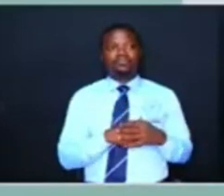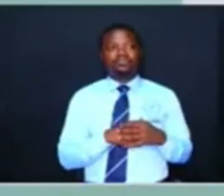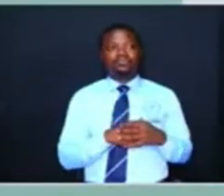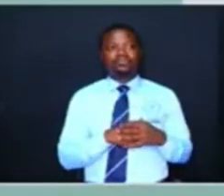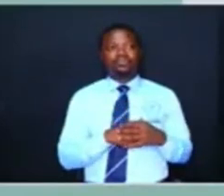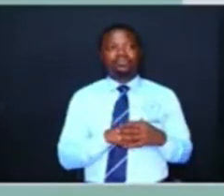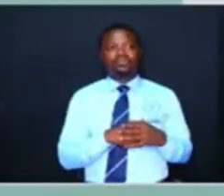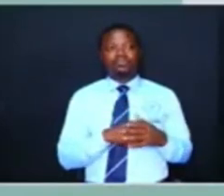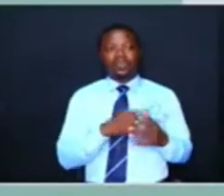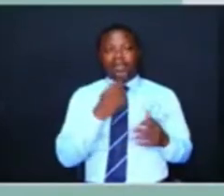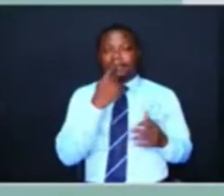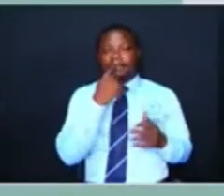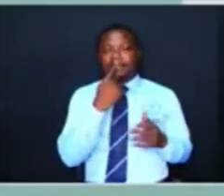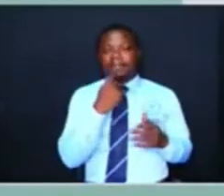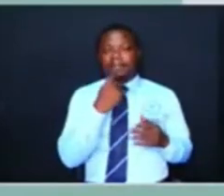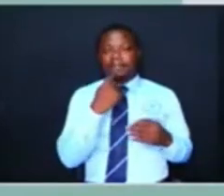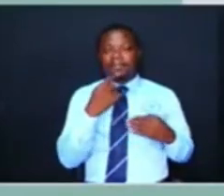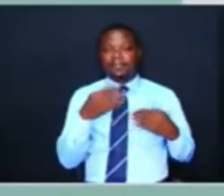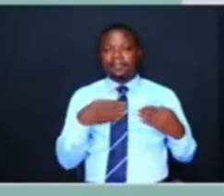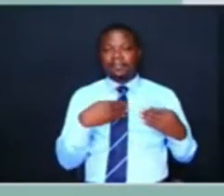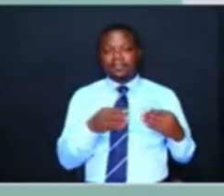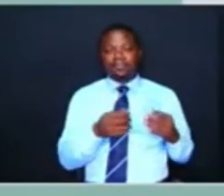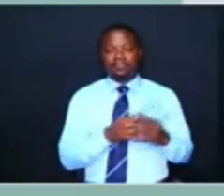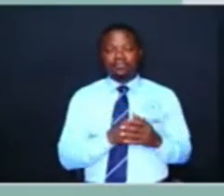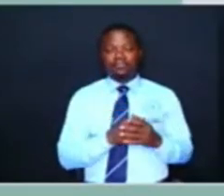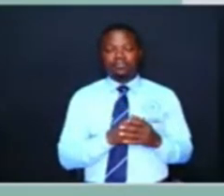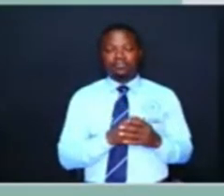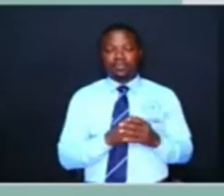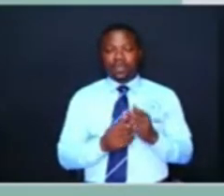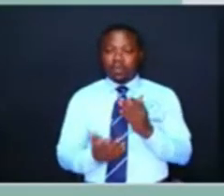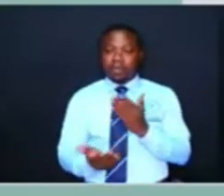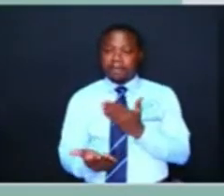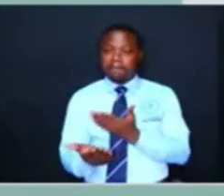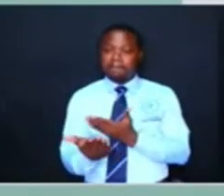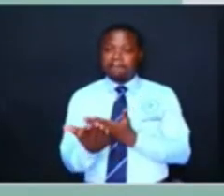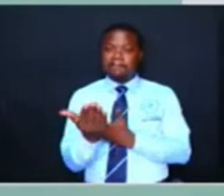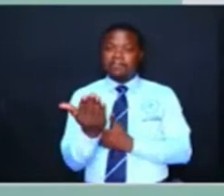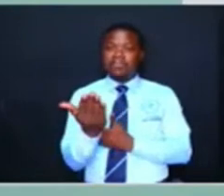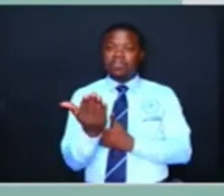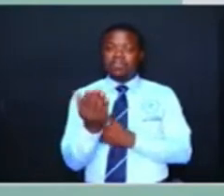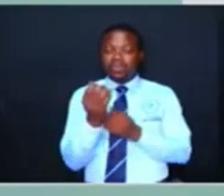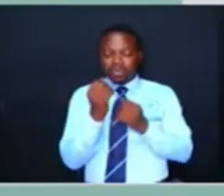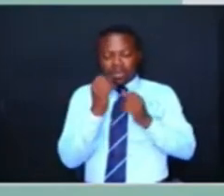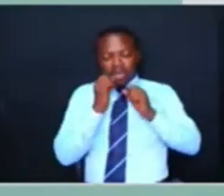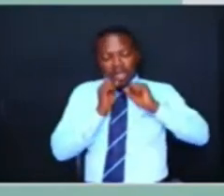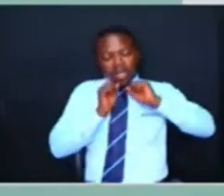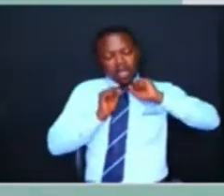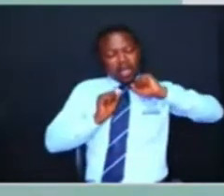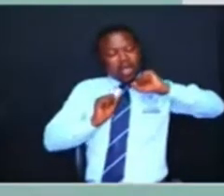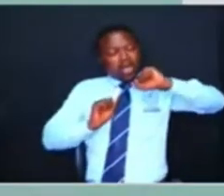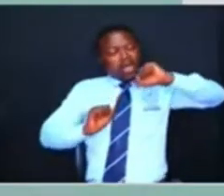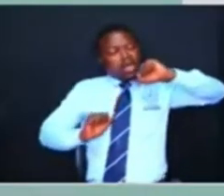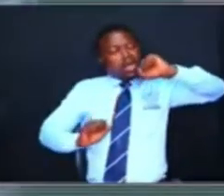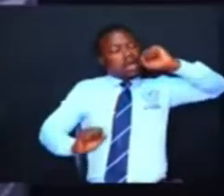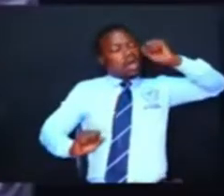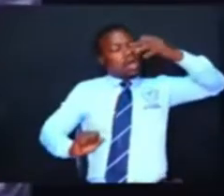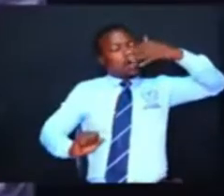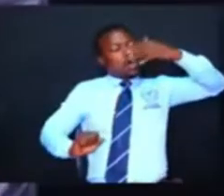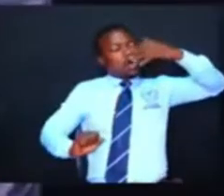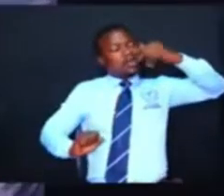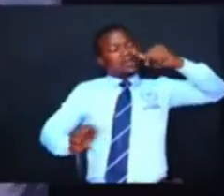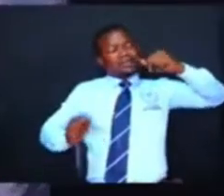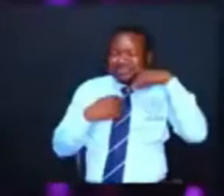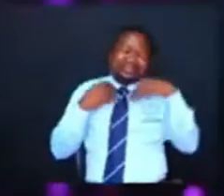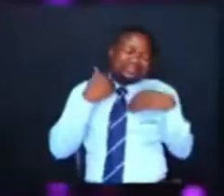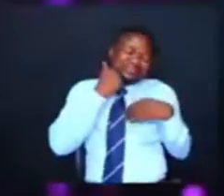The mouth gate. You see, when you wake up in the morning and you start saying that, I'm sick. It looks